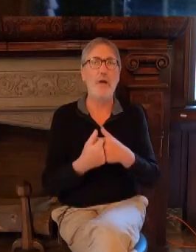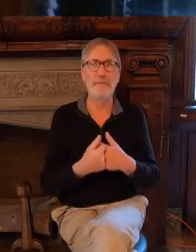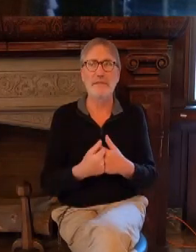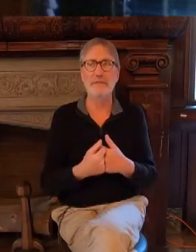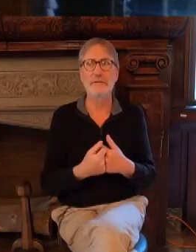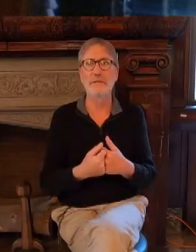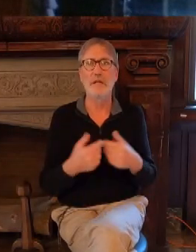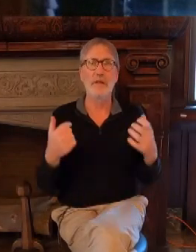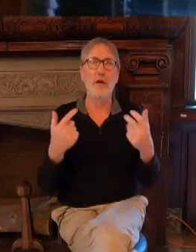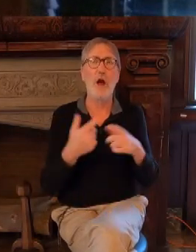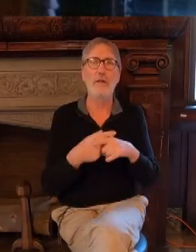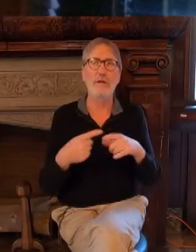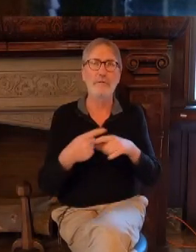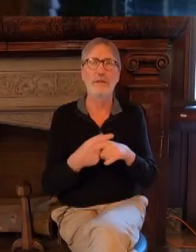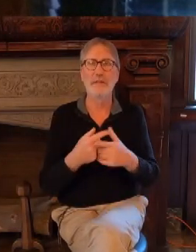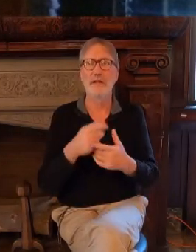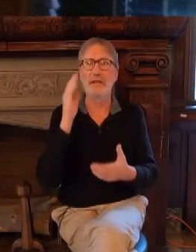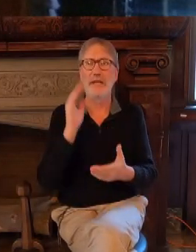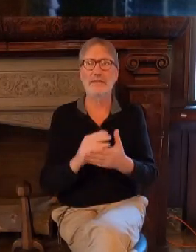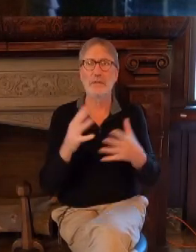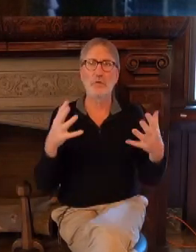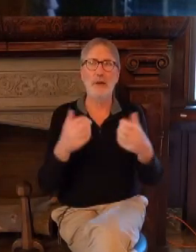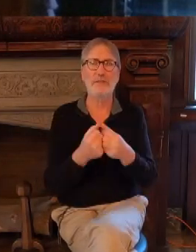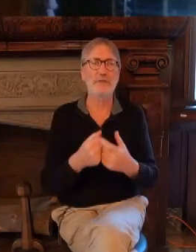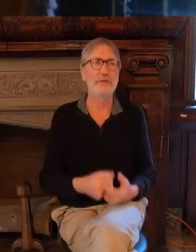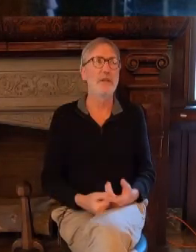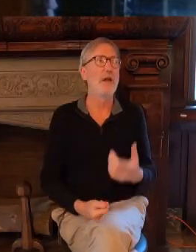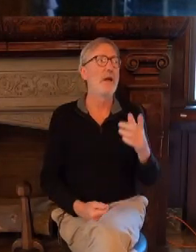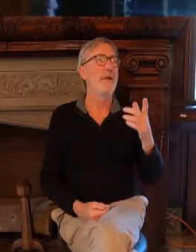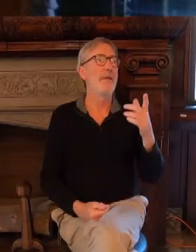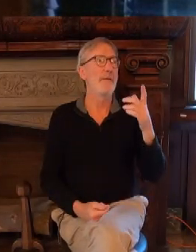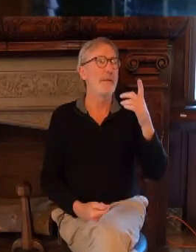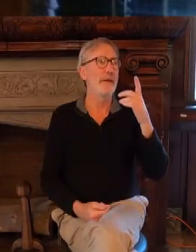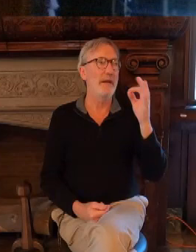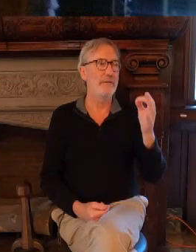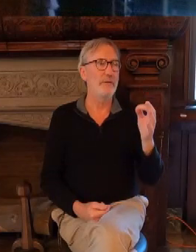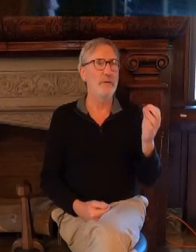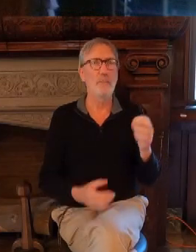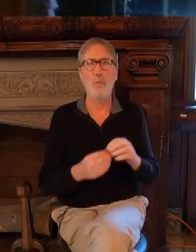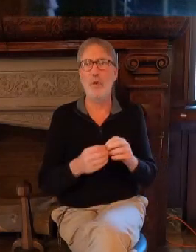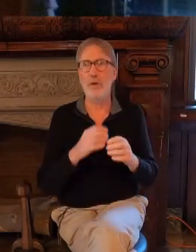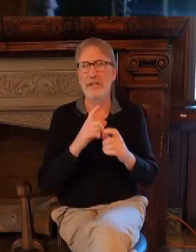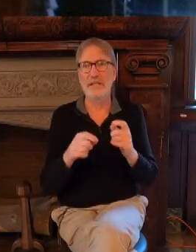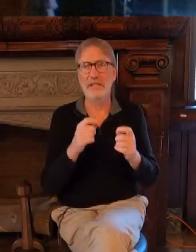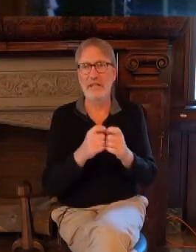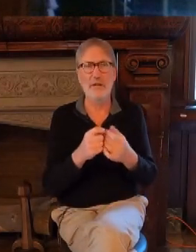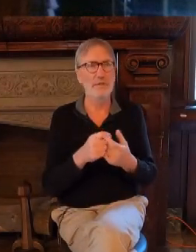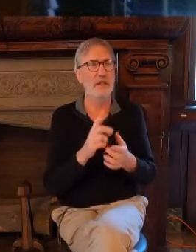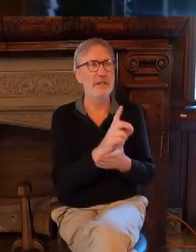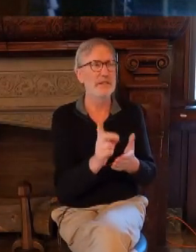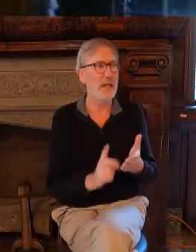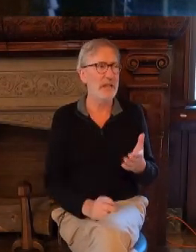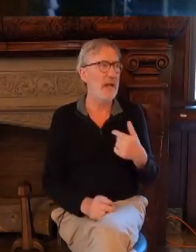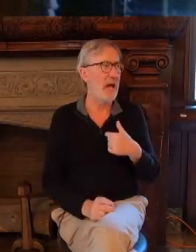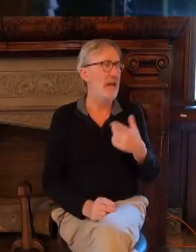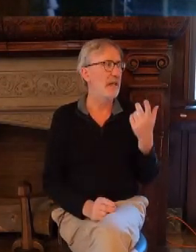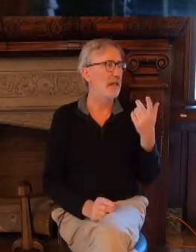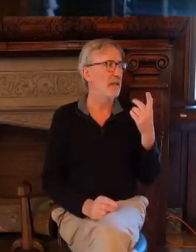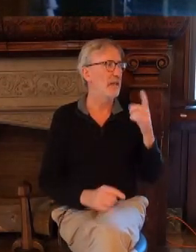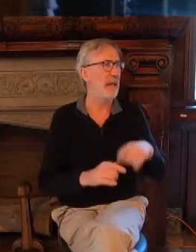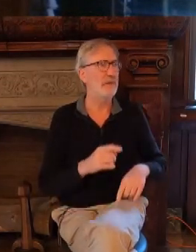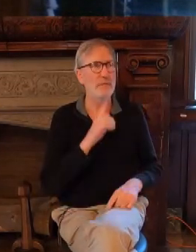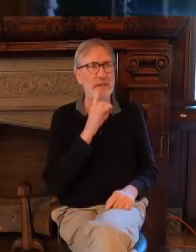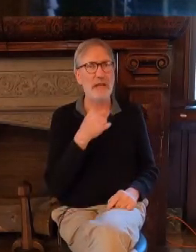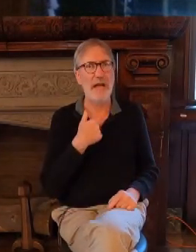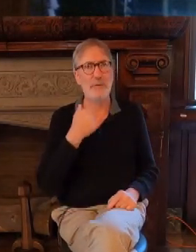measure. When it comes to a more detailed design, I cannot, and this is something I'd have to